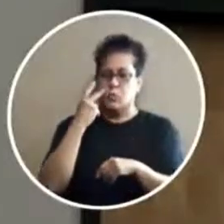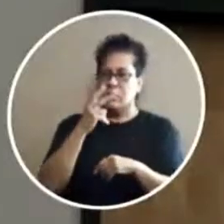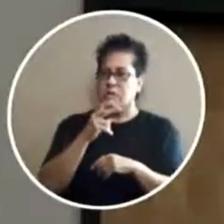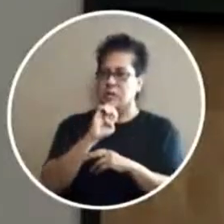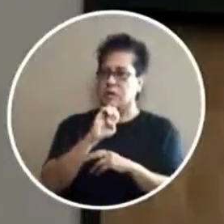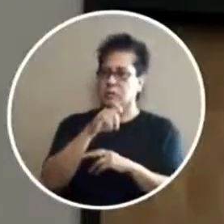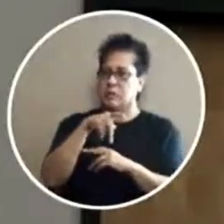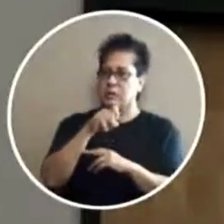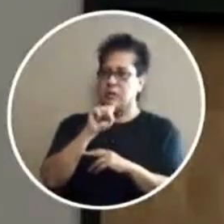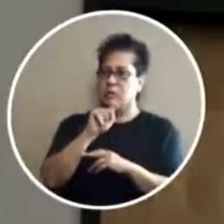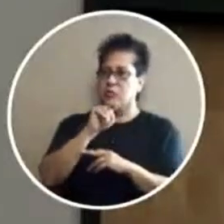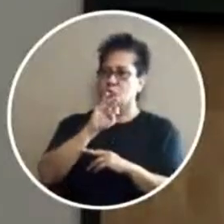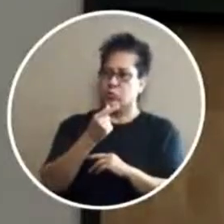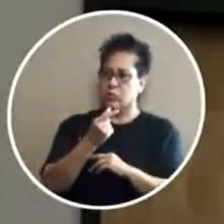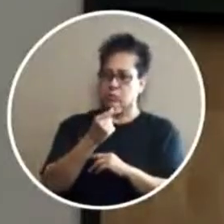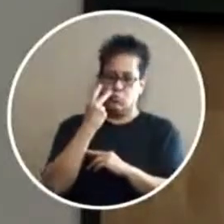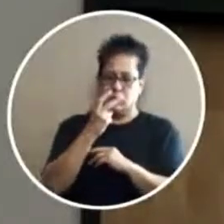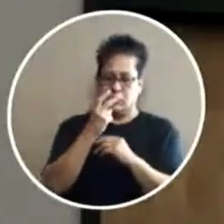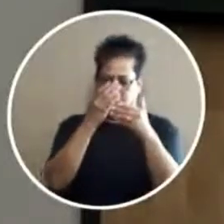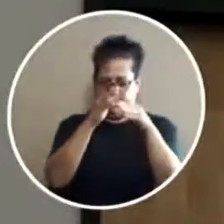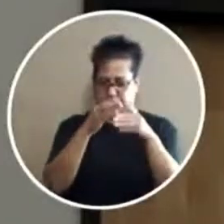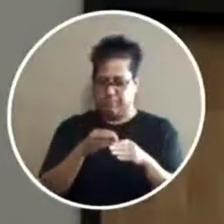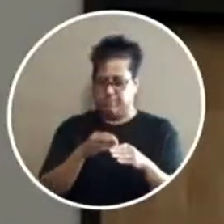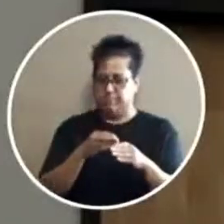look at the various businesses that have been cited.